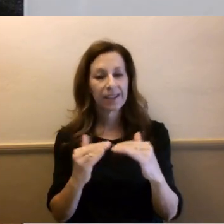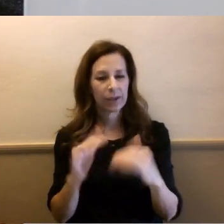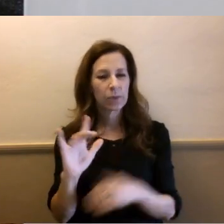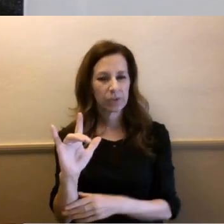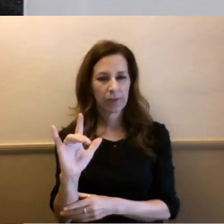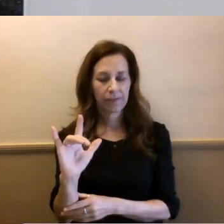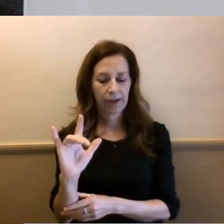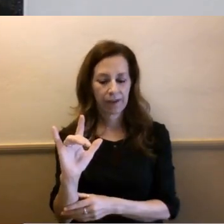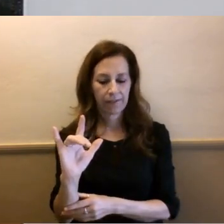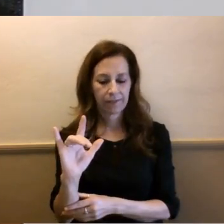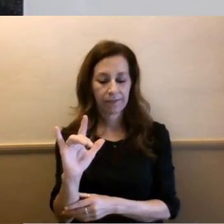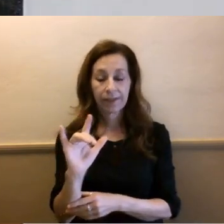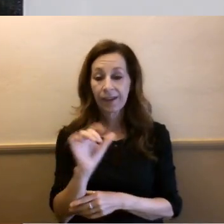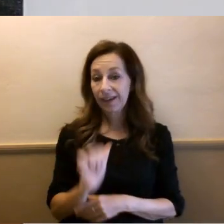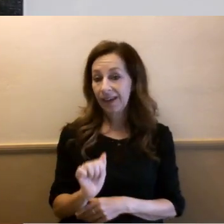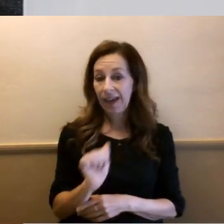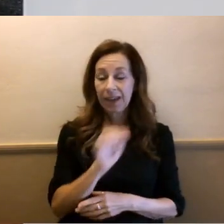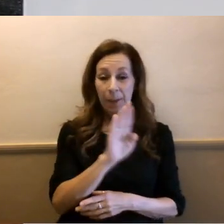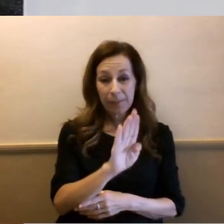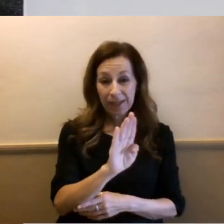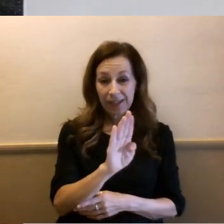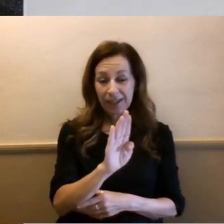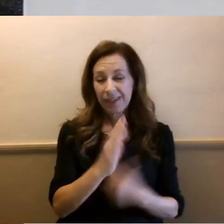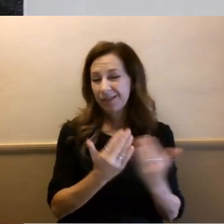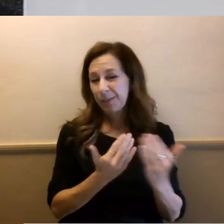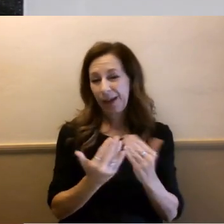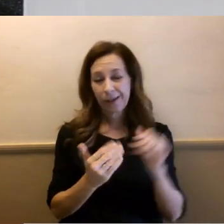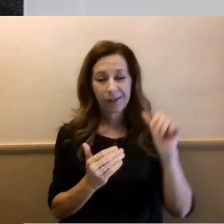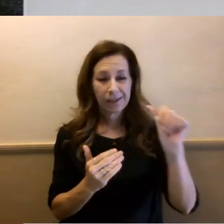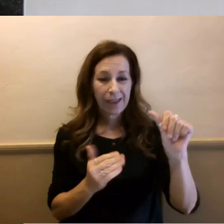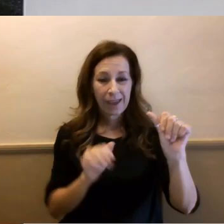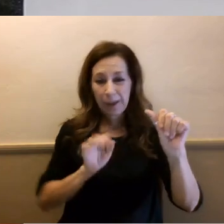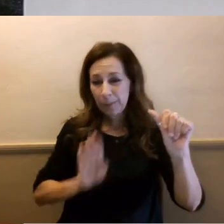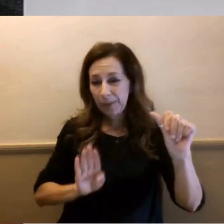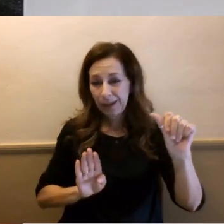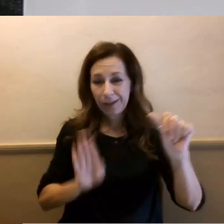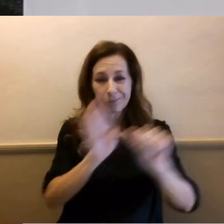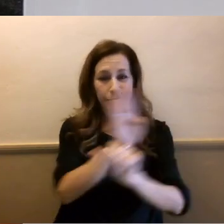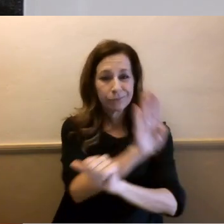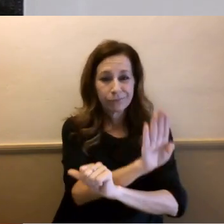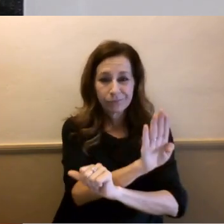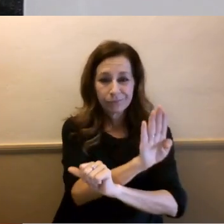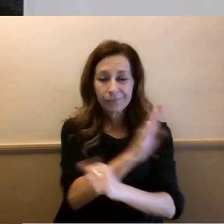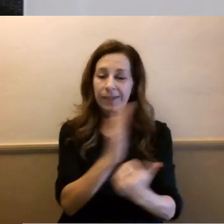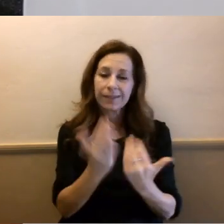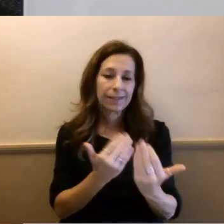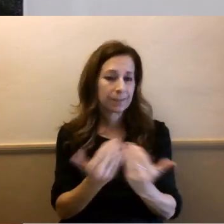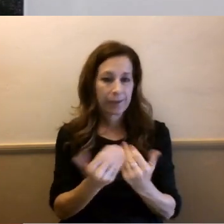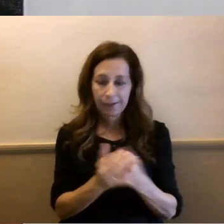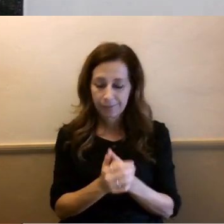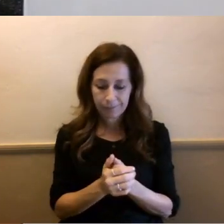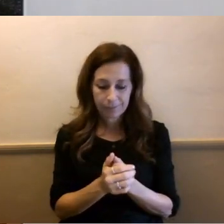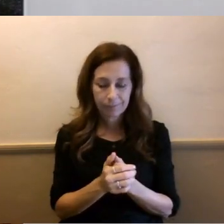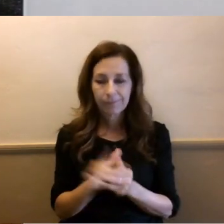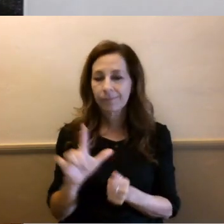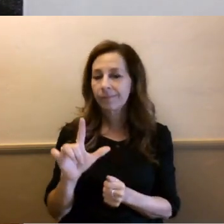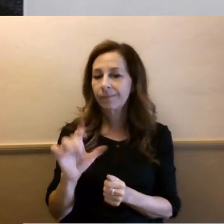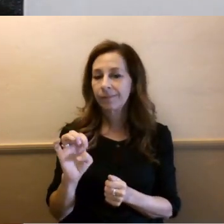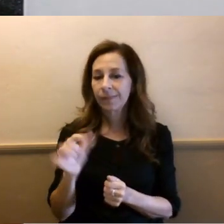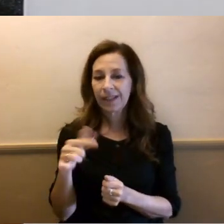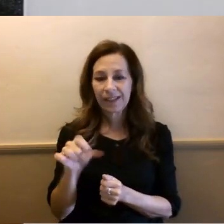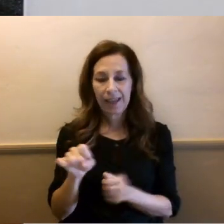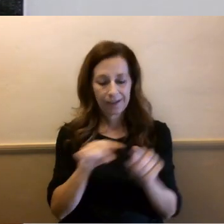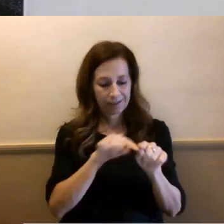equals 25. And A and B, it doesn't matter if you have B here or A there, or if you switch them. The legs don't